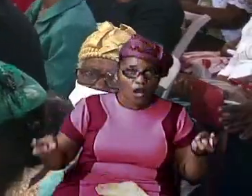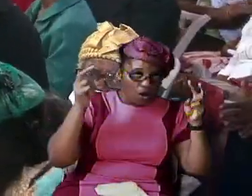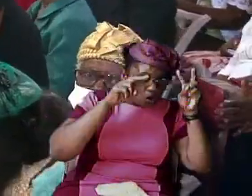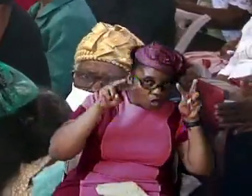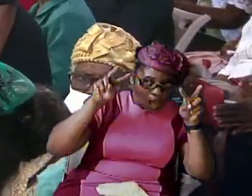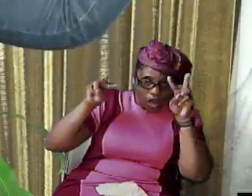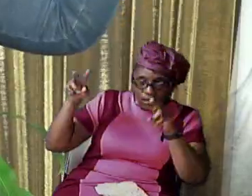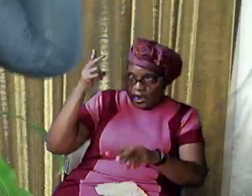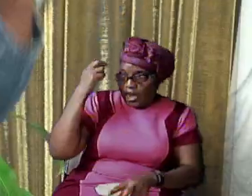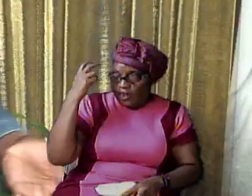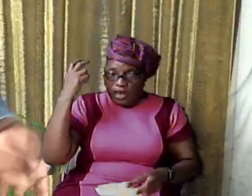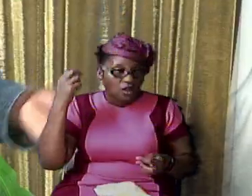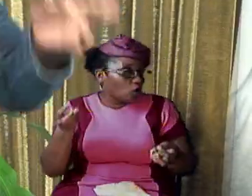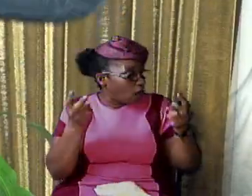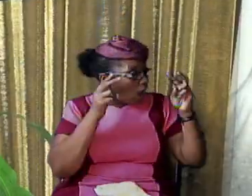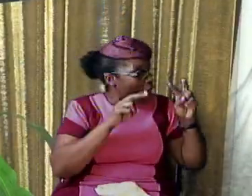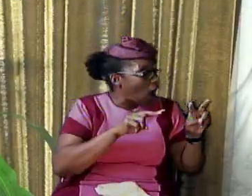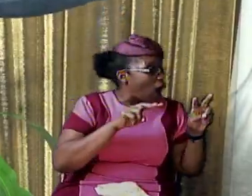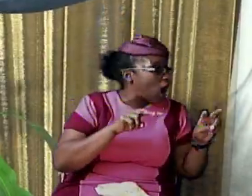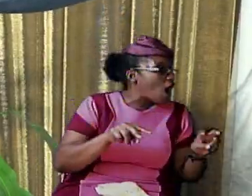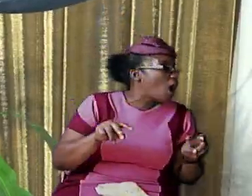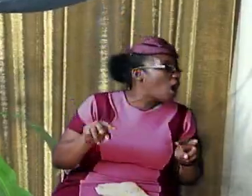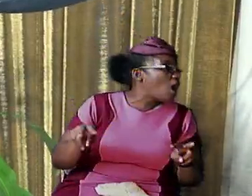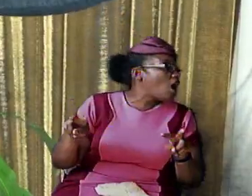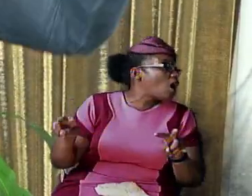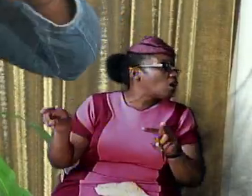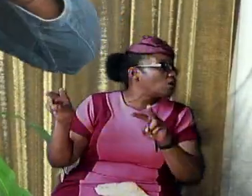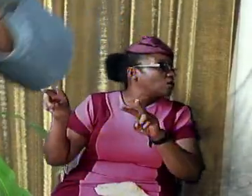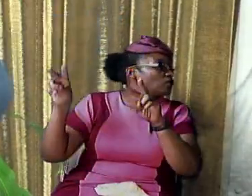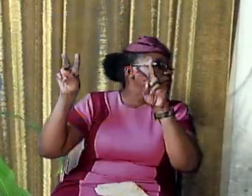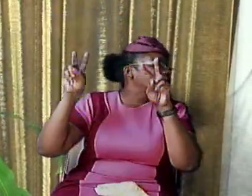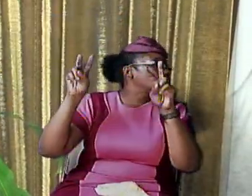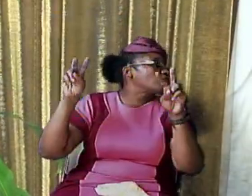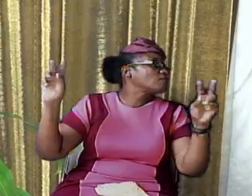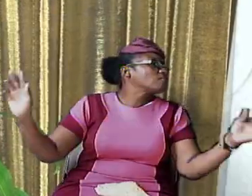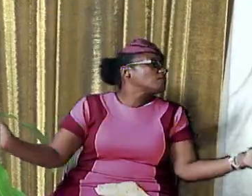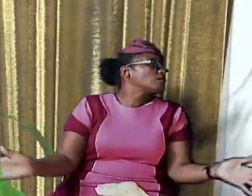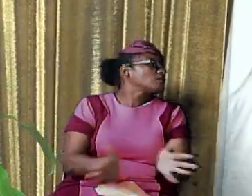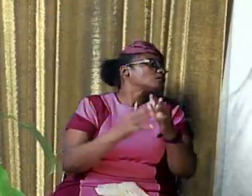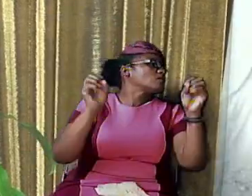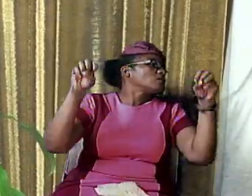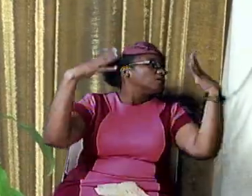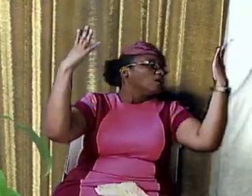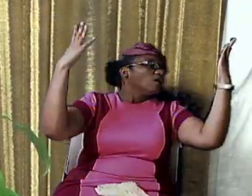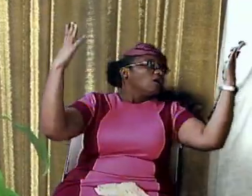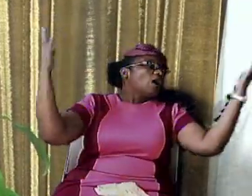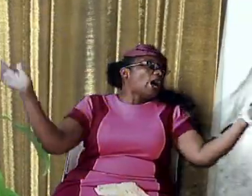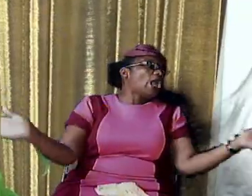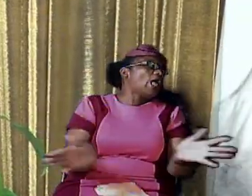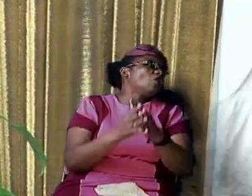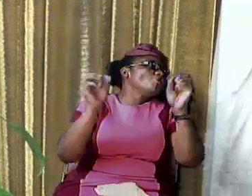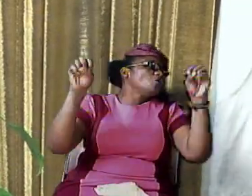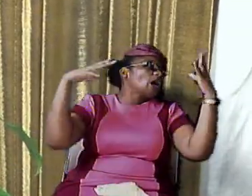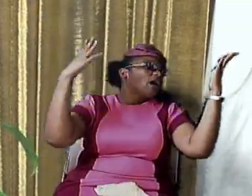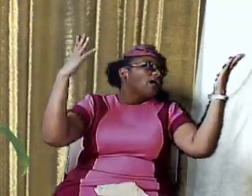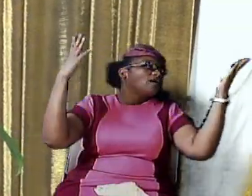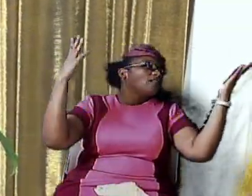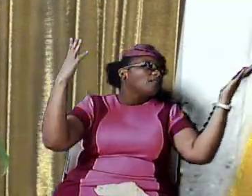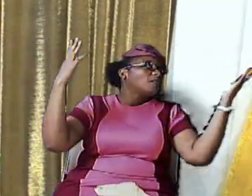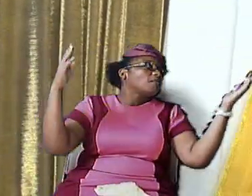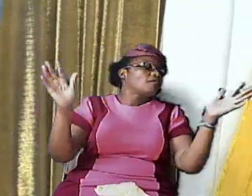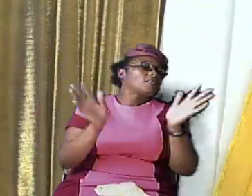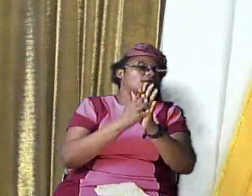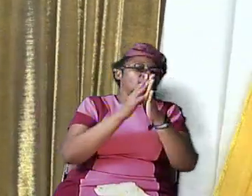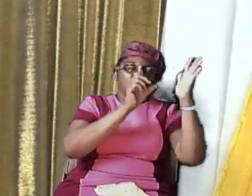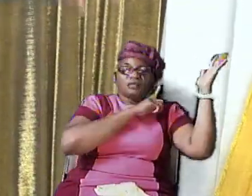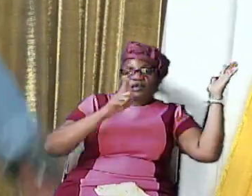Lord, look out, Satan, look out. Praise the Lord Jesus, everybody. And can we bless